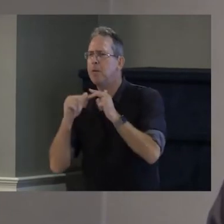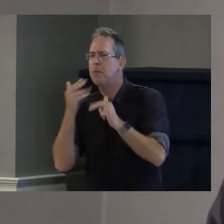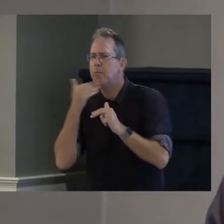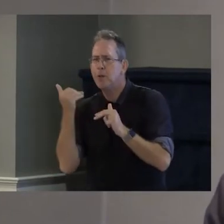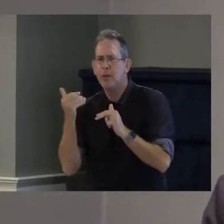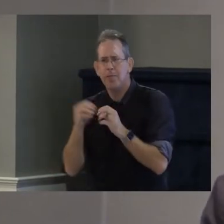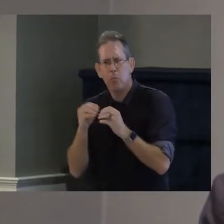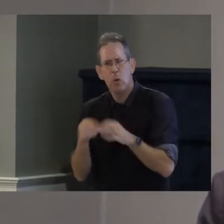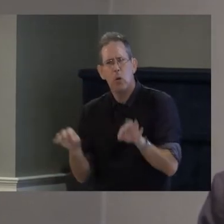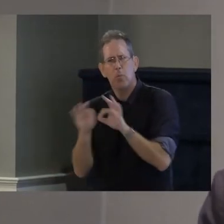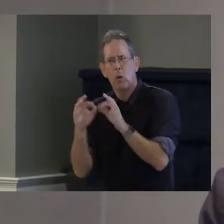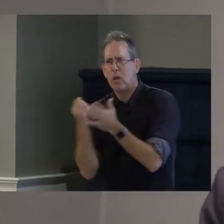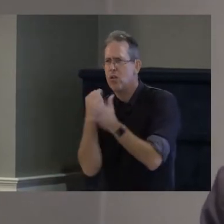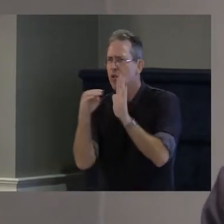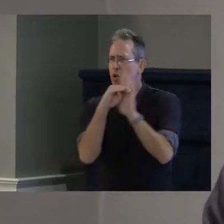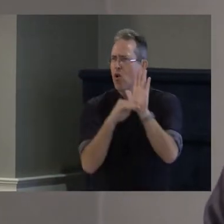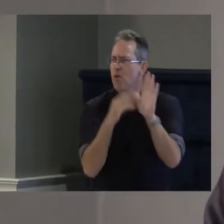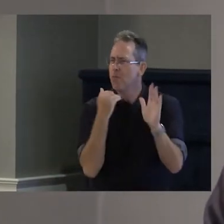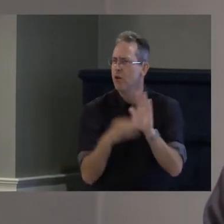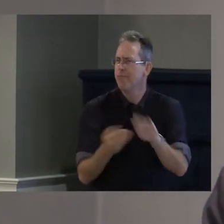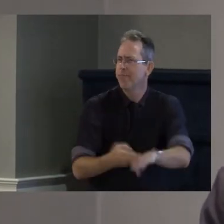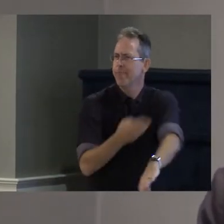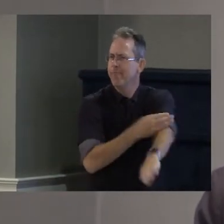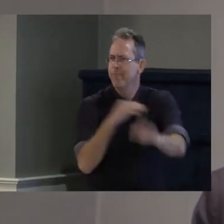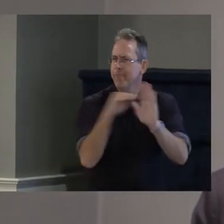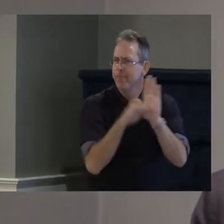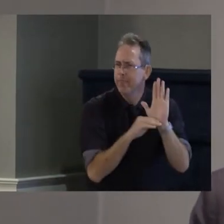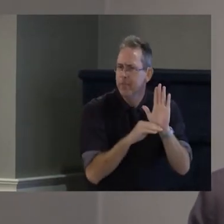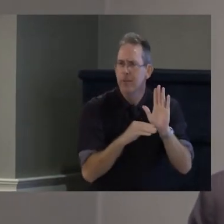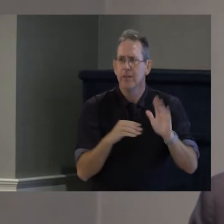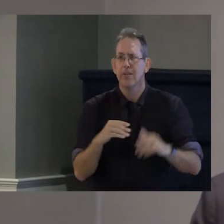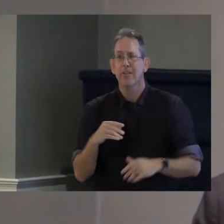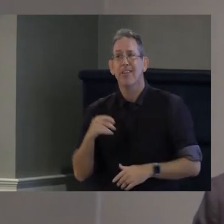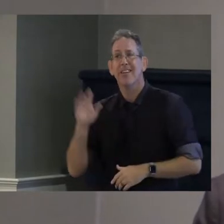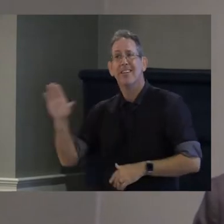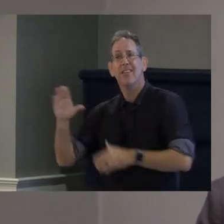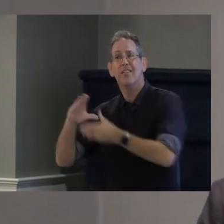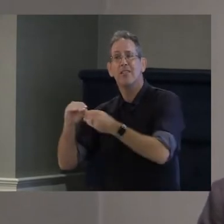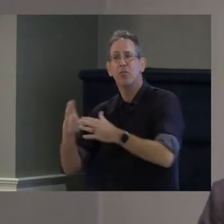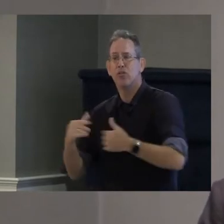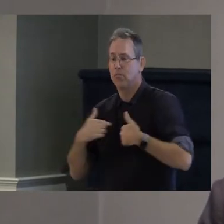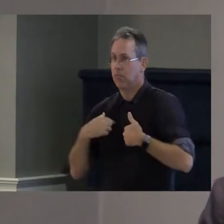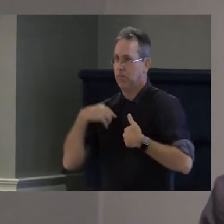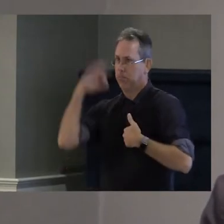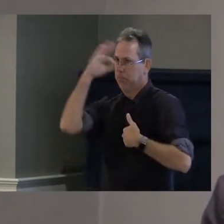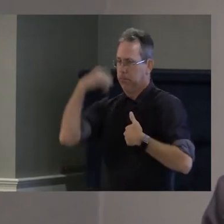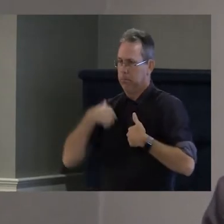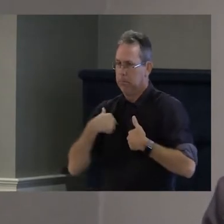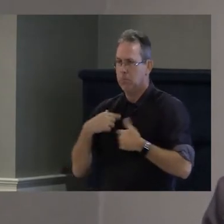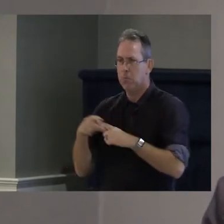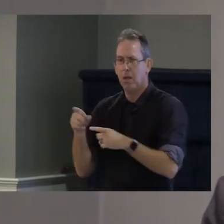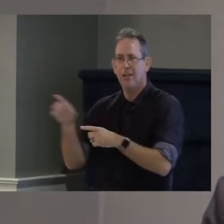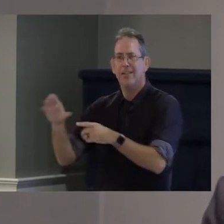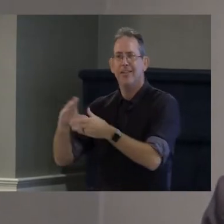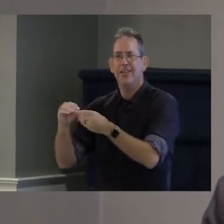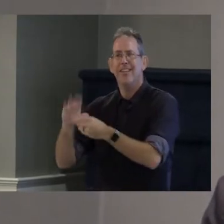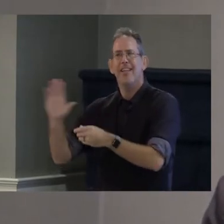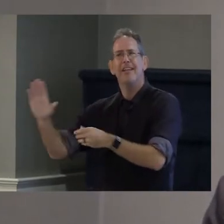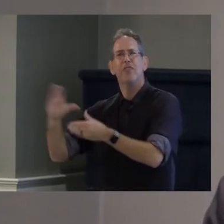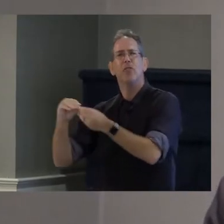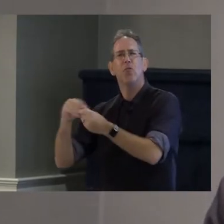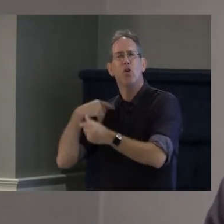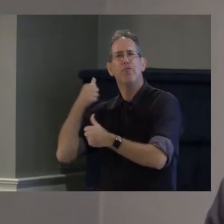important law. He started his remarks, and I'm no president, but I'll just, it swayed me. He talked about looking out and